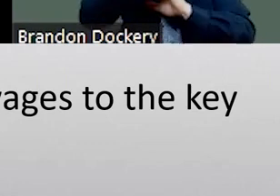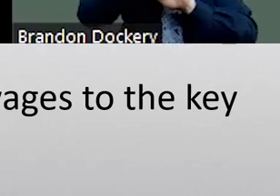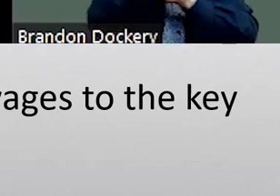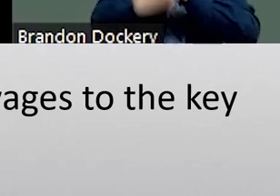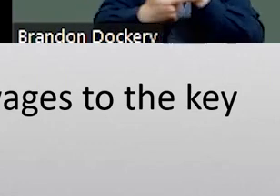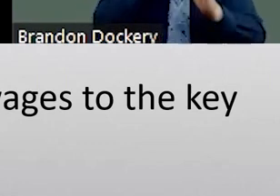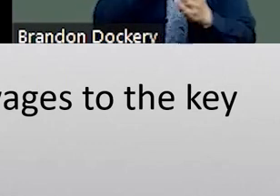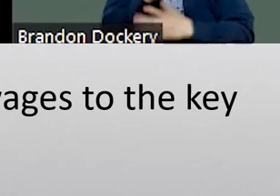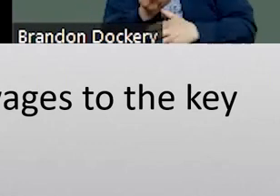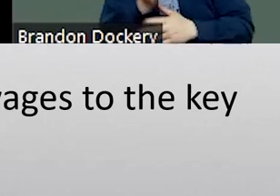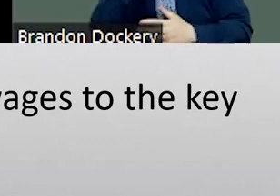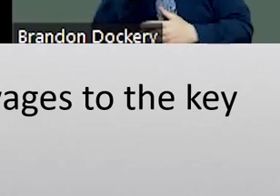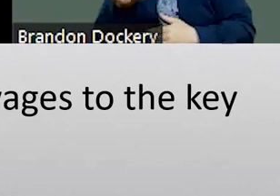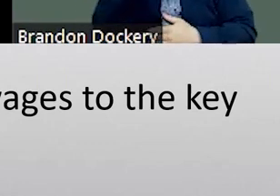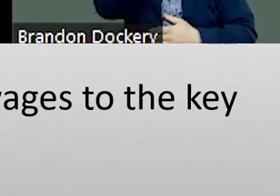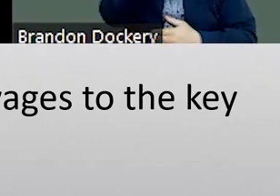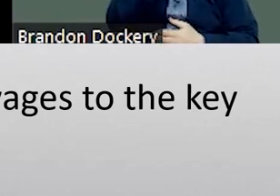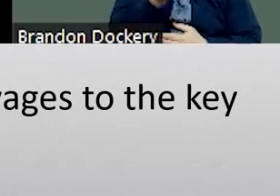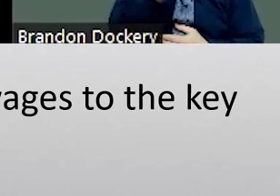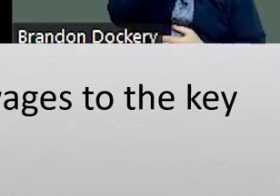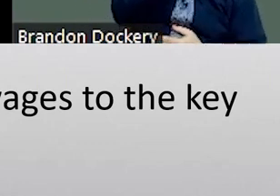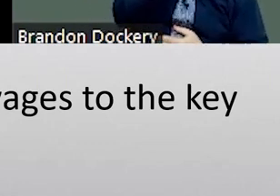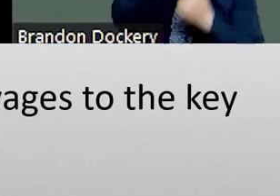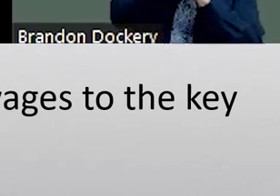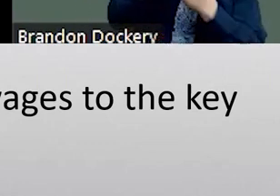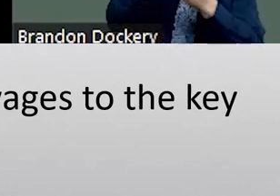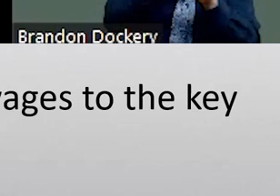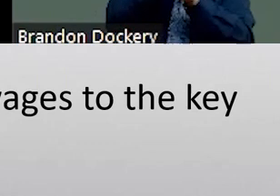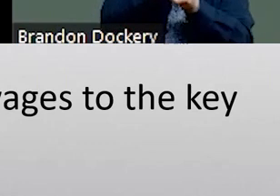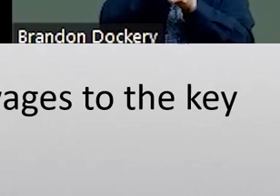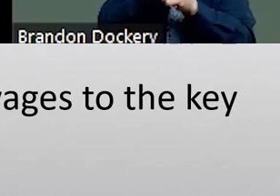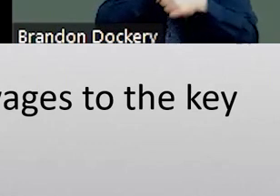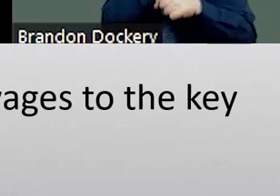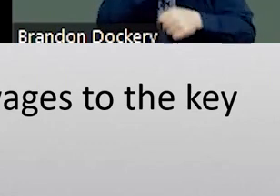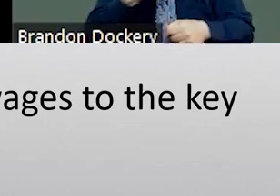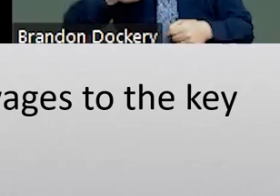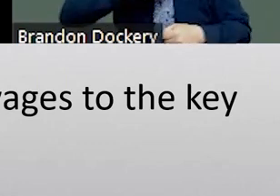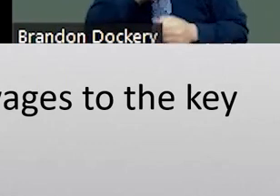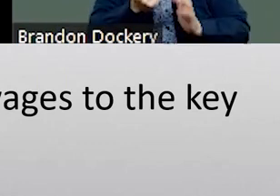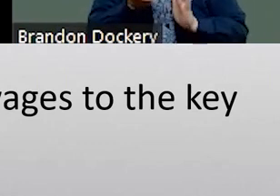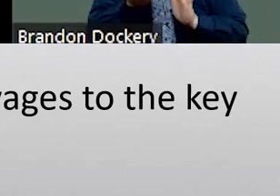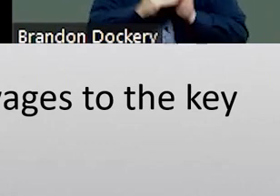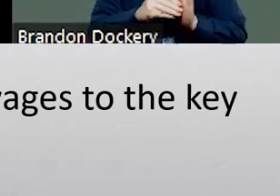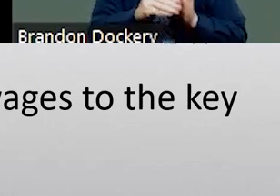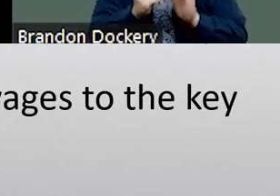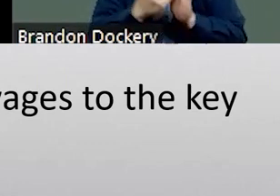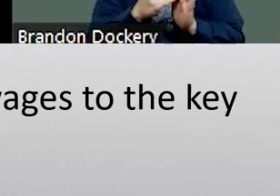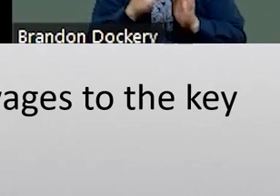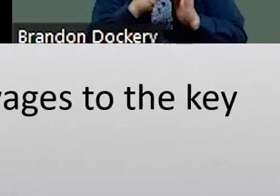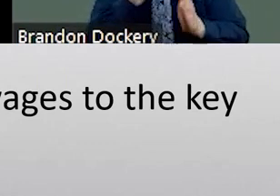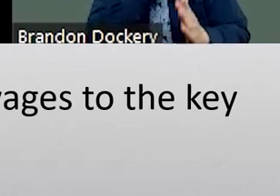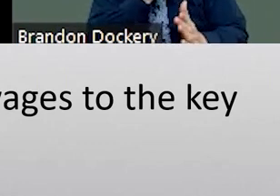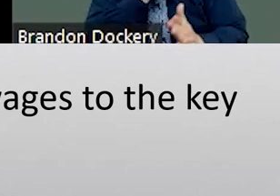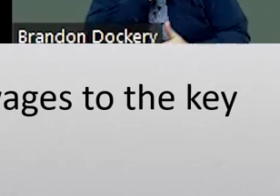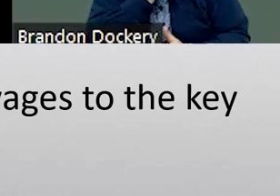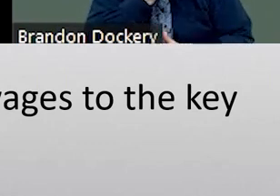United States by being informed enough to make sure that we're not repeating some